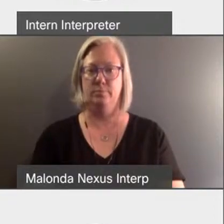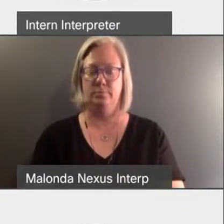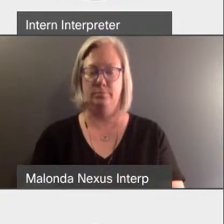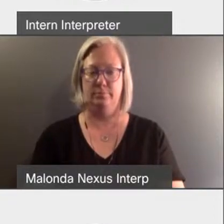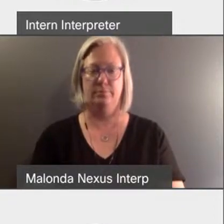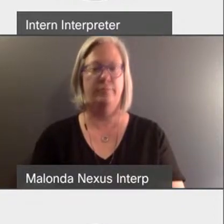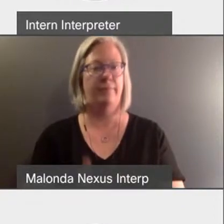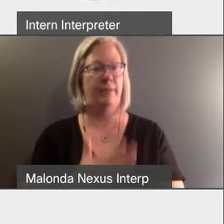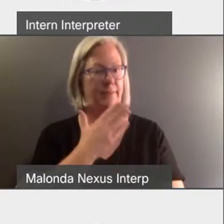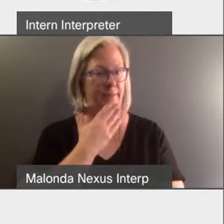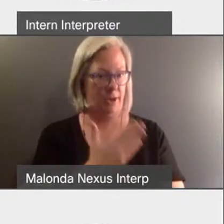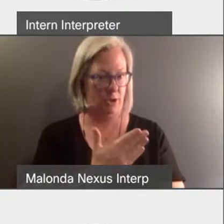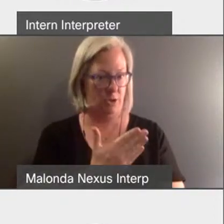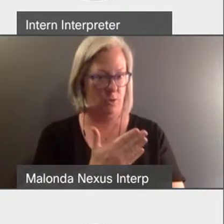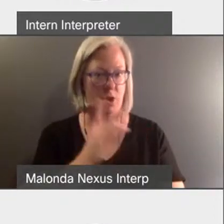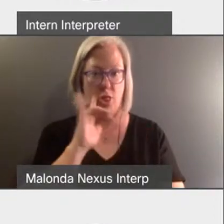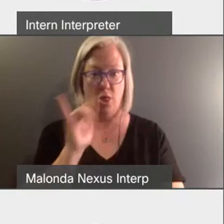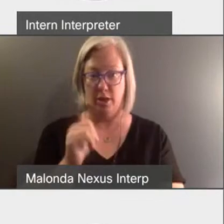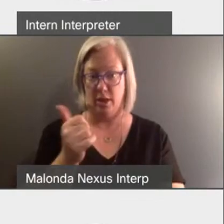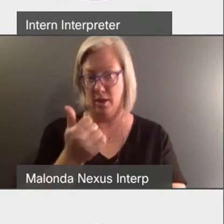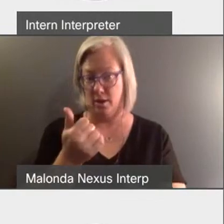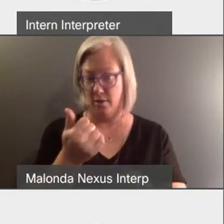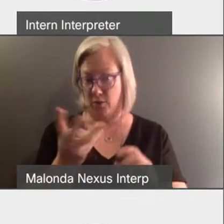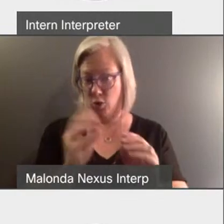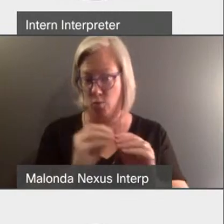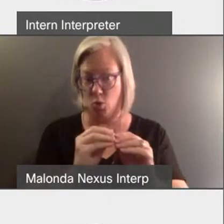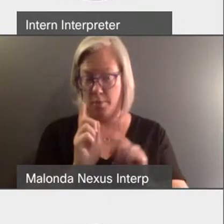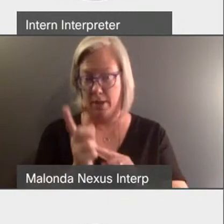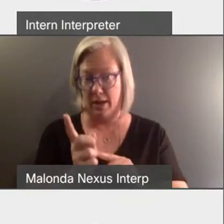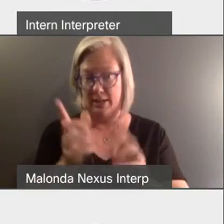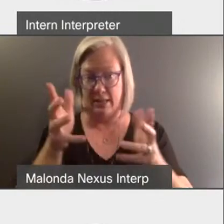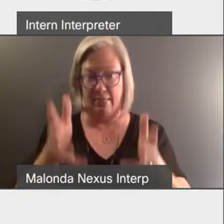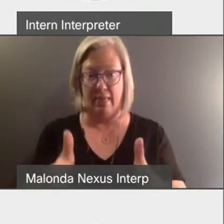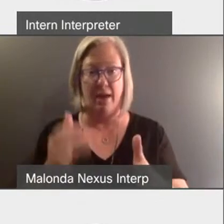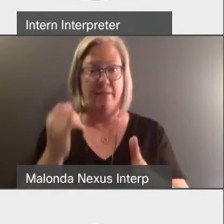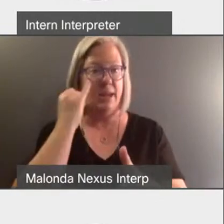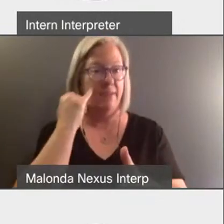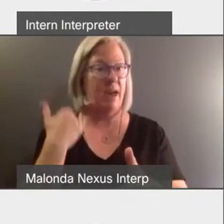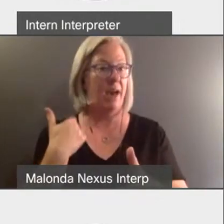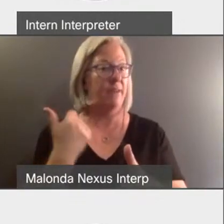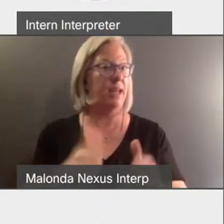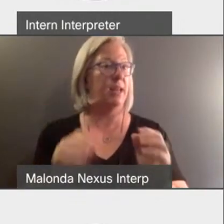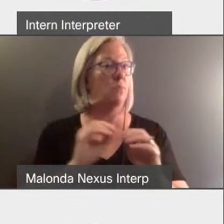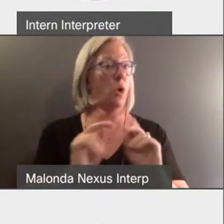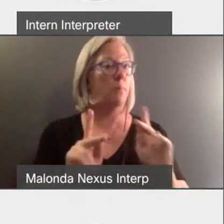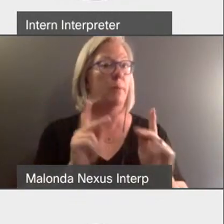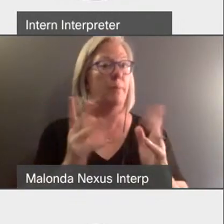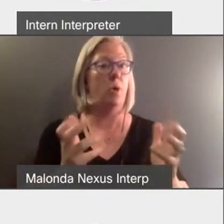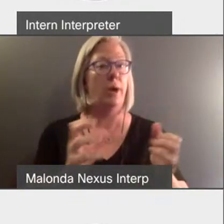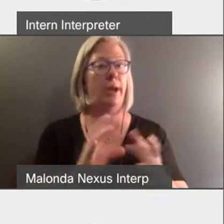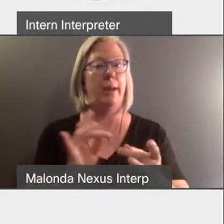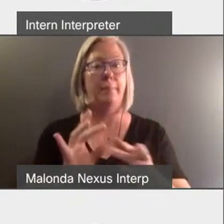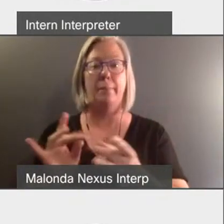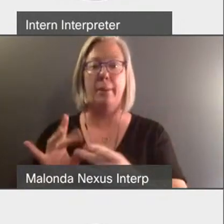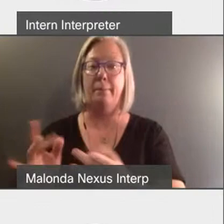Thank you. Looks like we do have a couple more minutes. If there's anybody in the audience that would like to